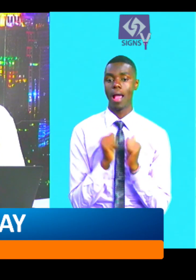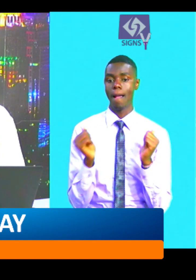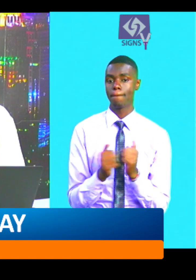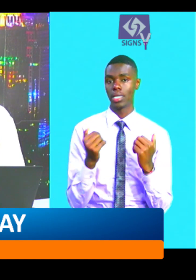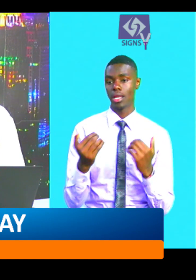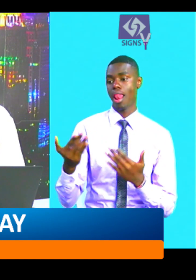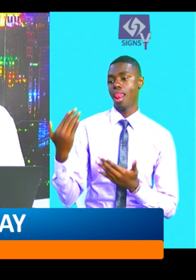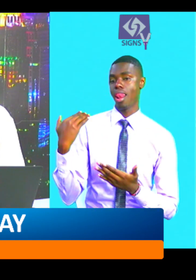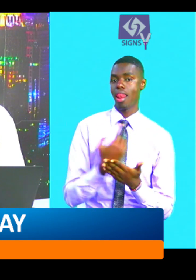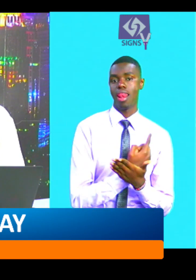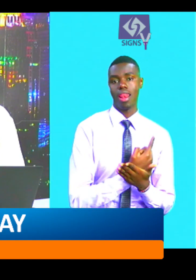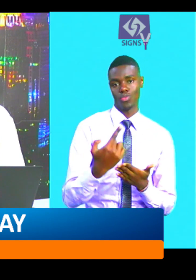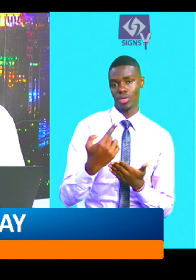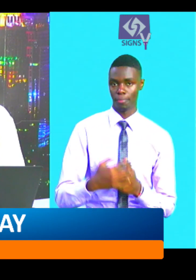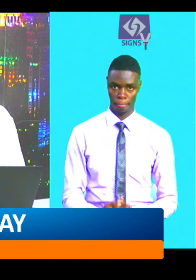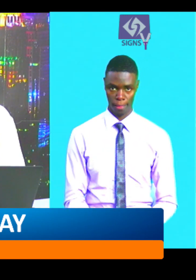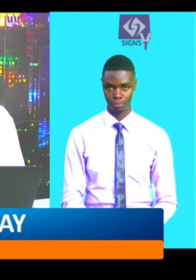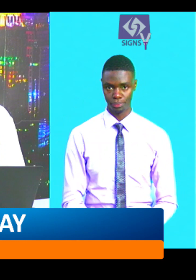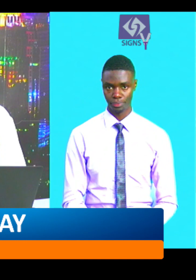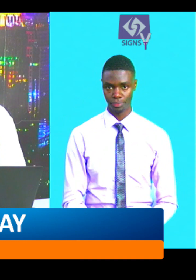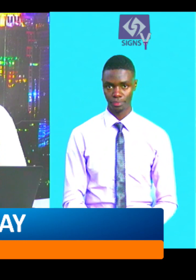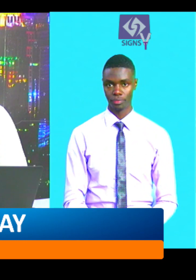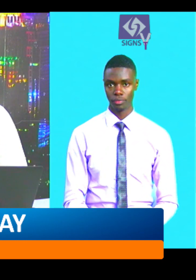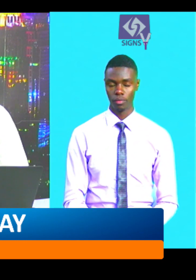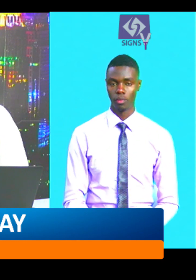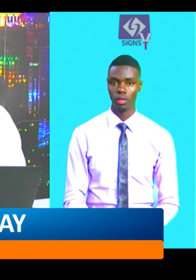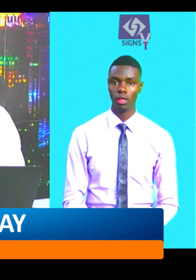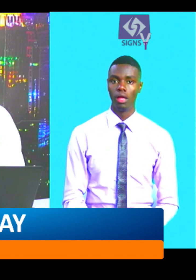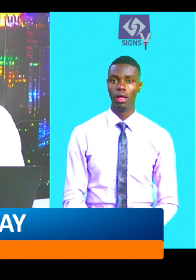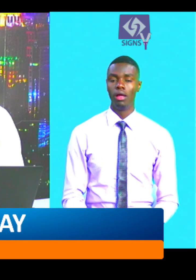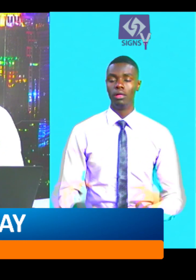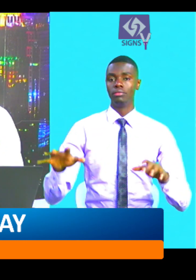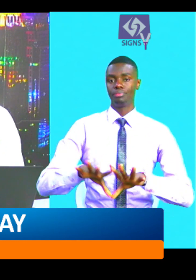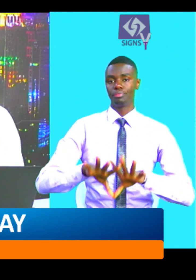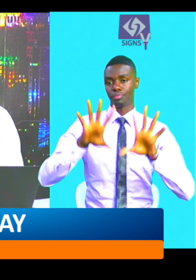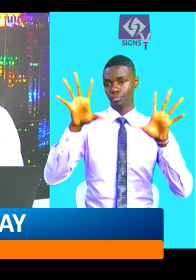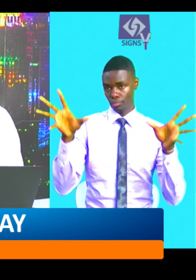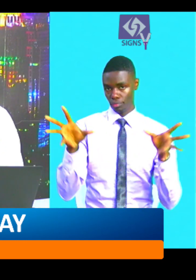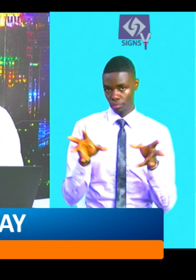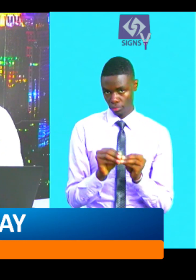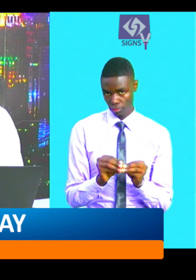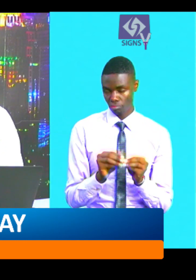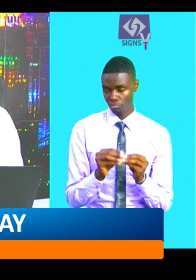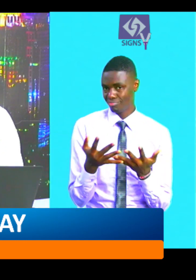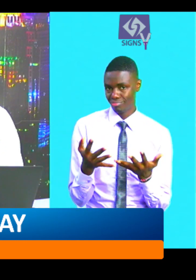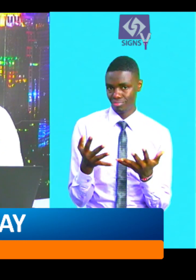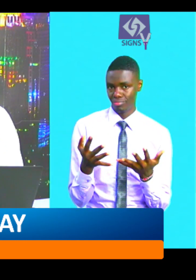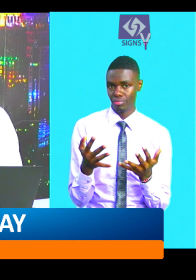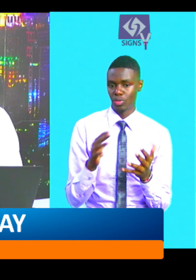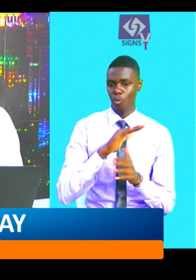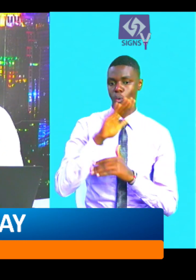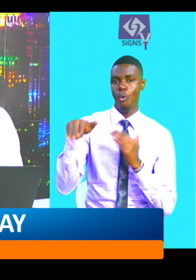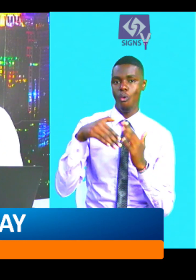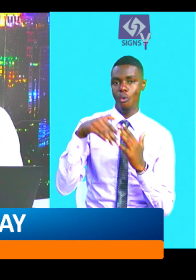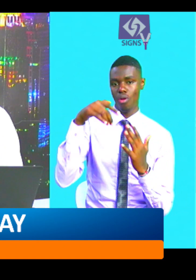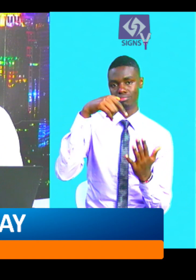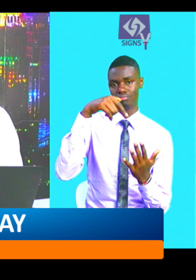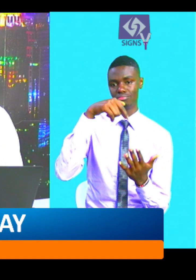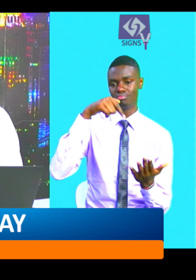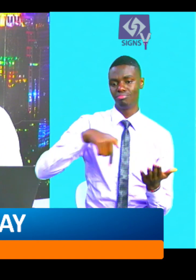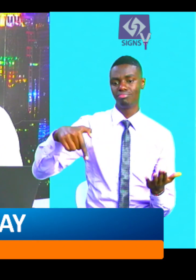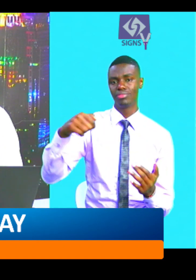yes, those are some of the things that have been happening in politics. In a summary way, what do you make of all